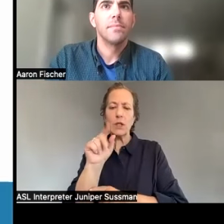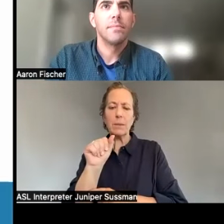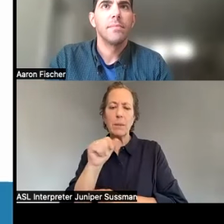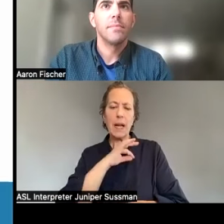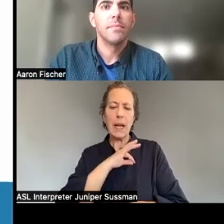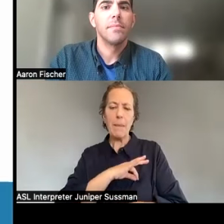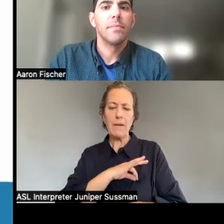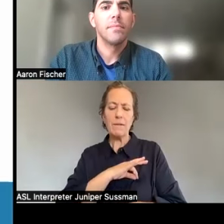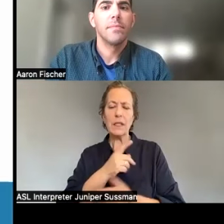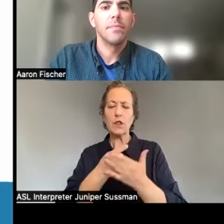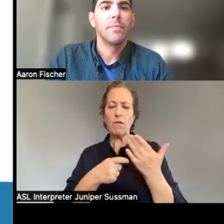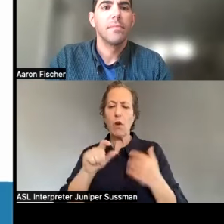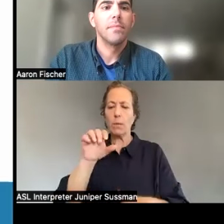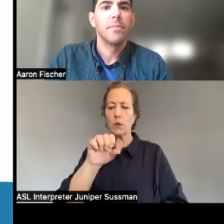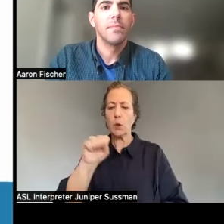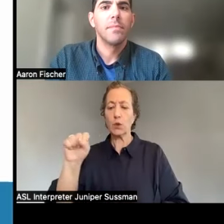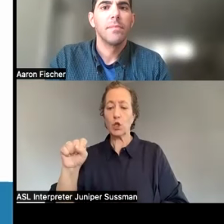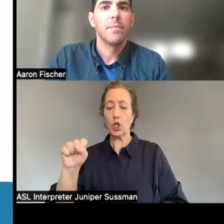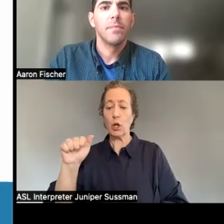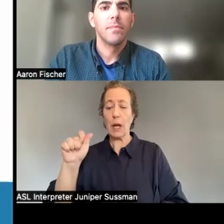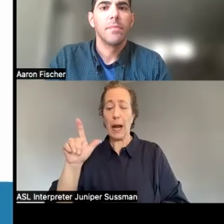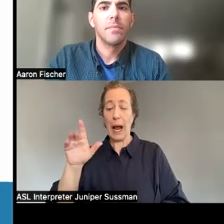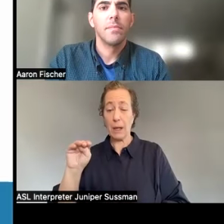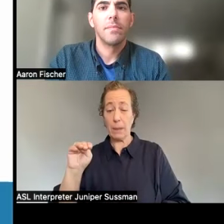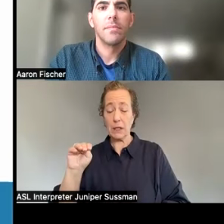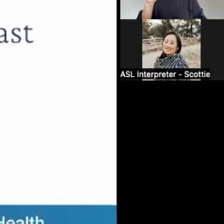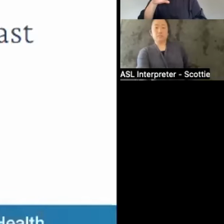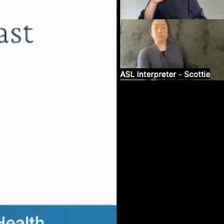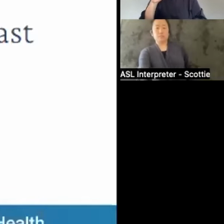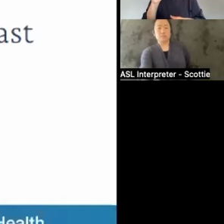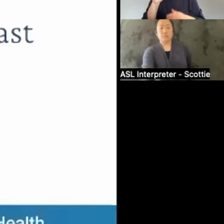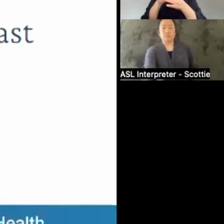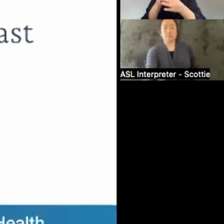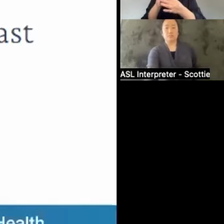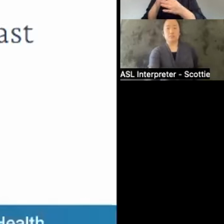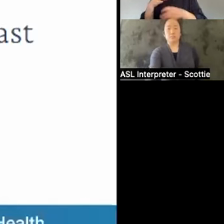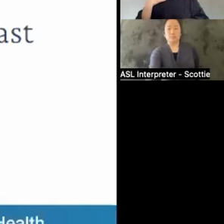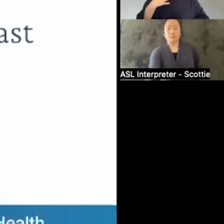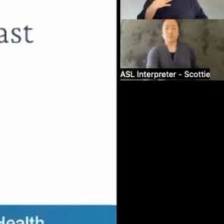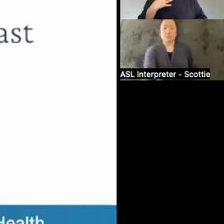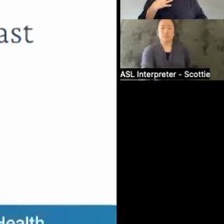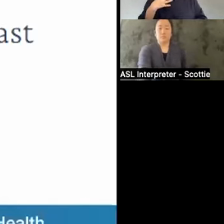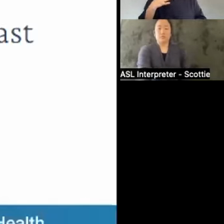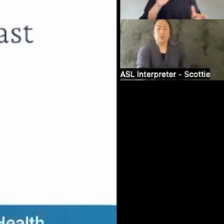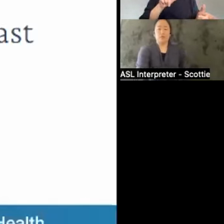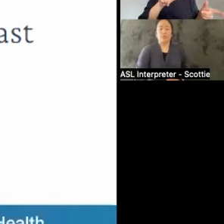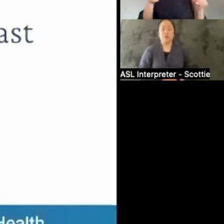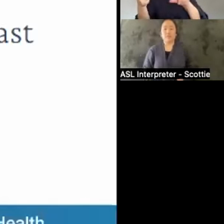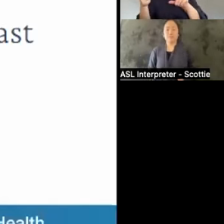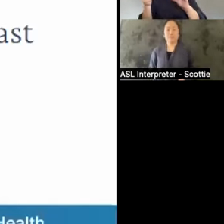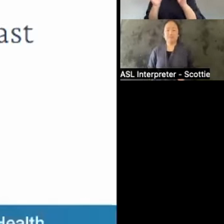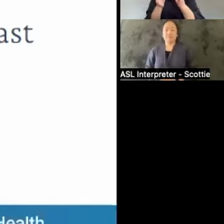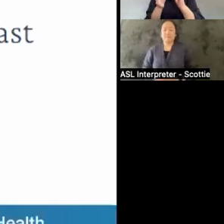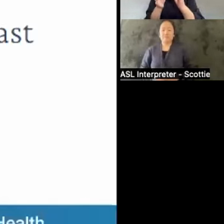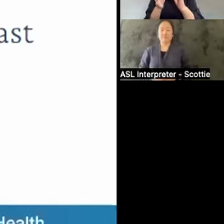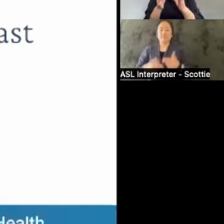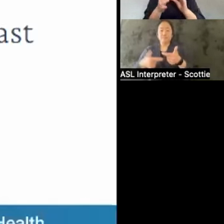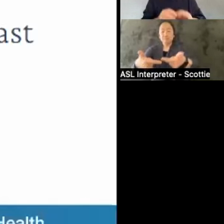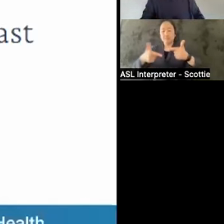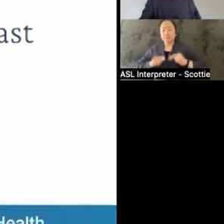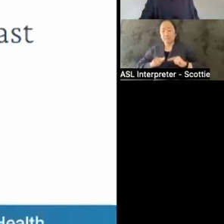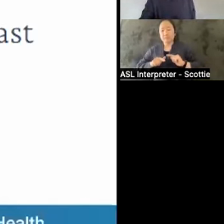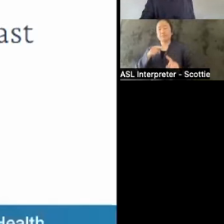Social Security Administration and related Medicaid eligibility. So under anti-discrimination laws, a